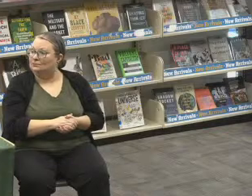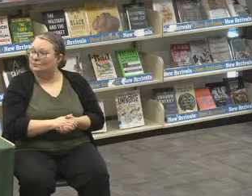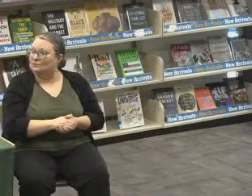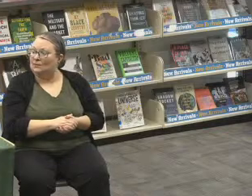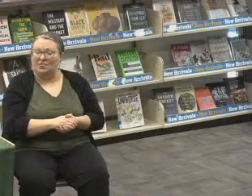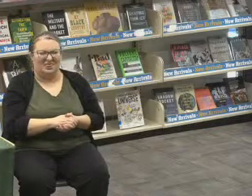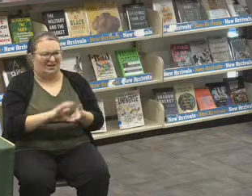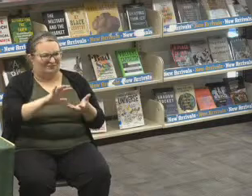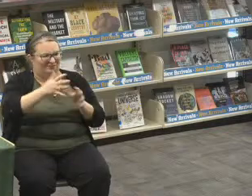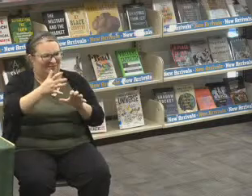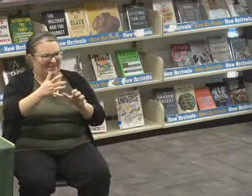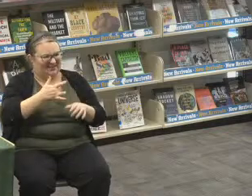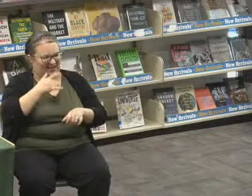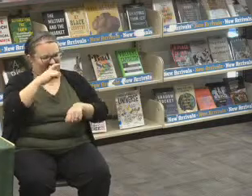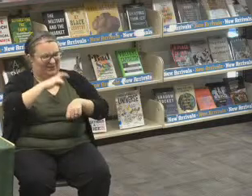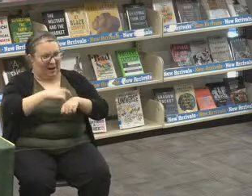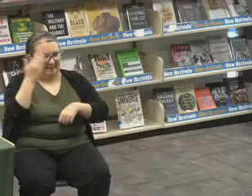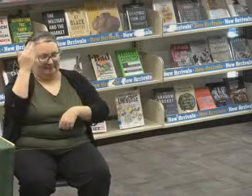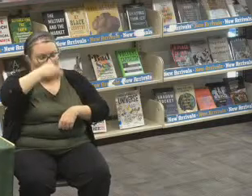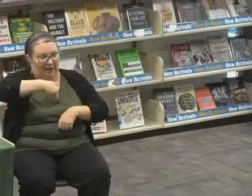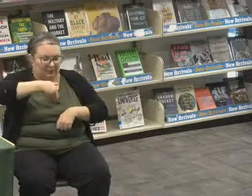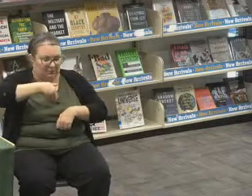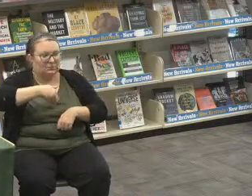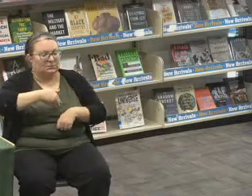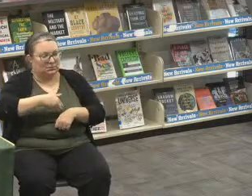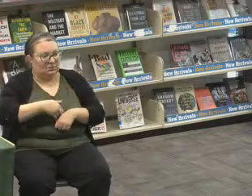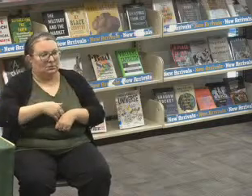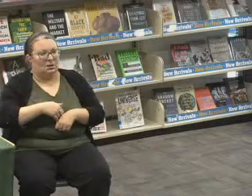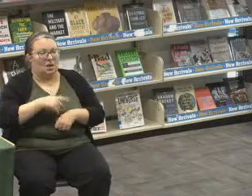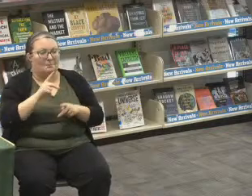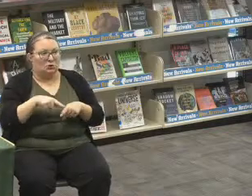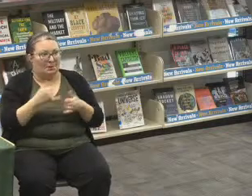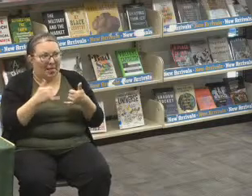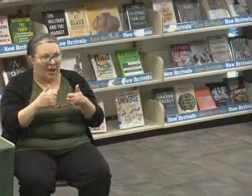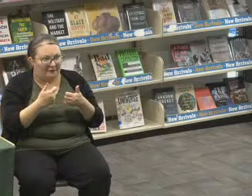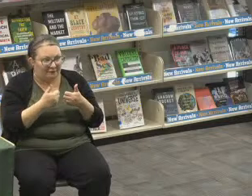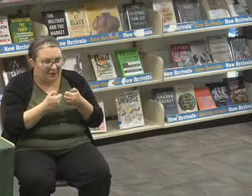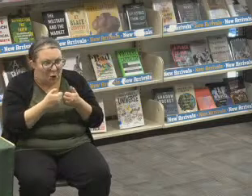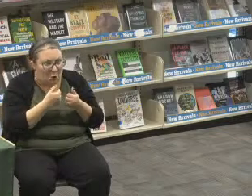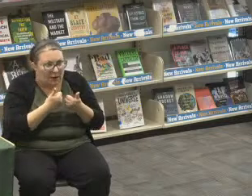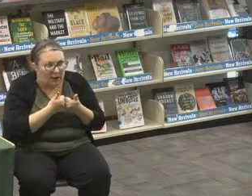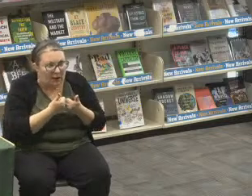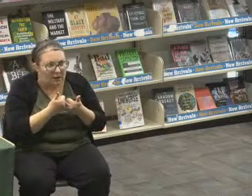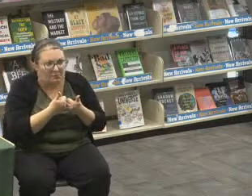This distorted sense of time blindness. There's probably this person that was playing video games,